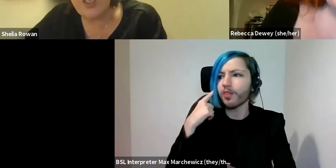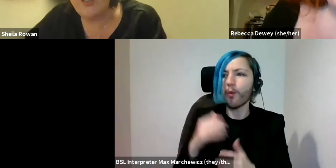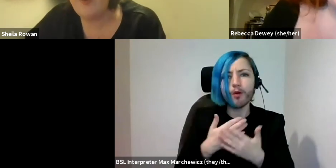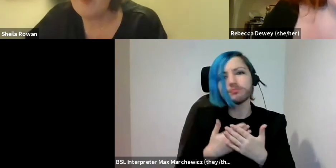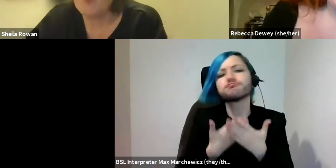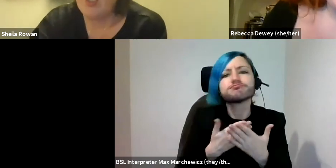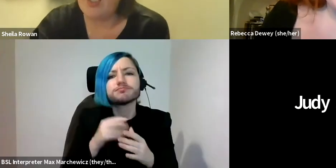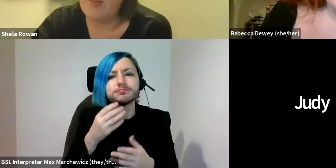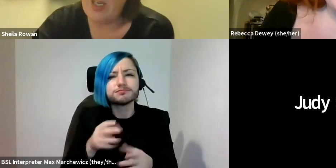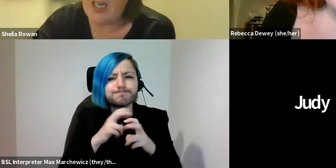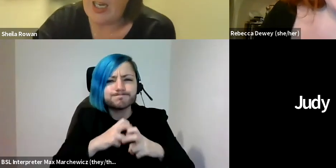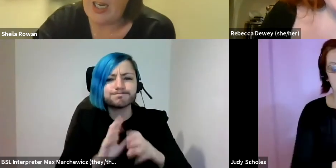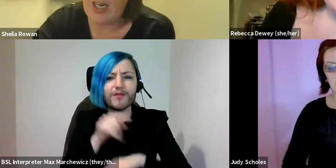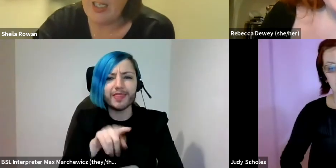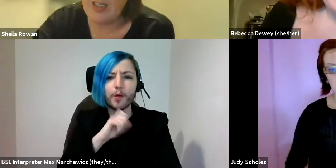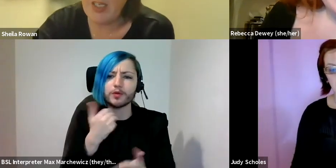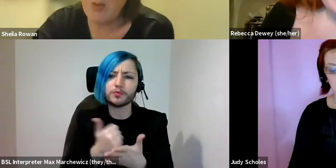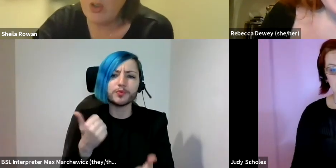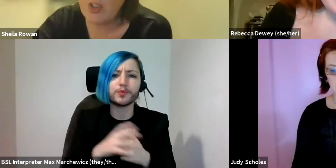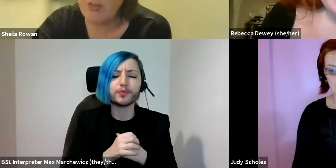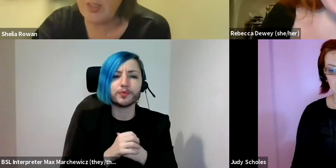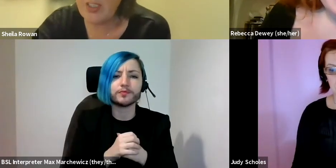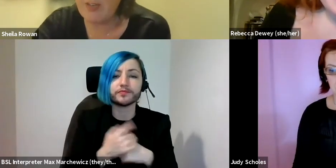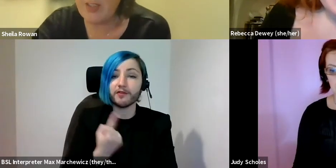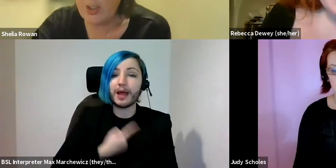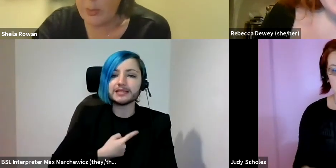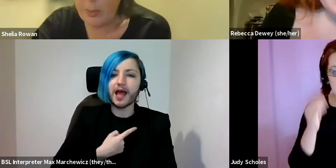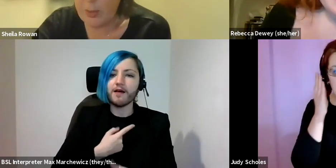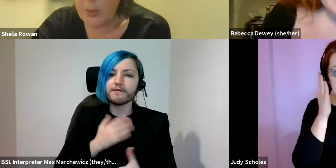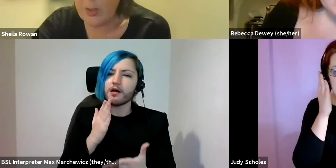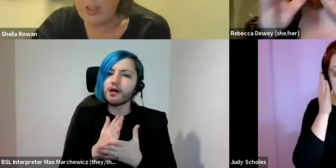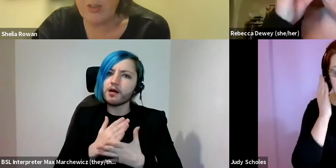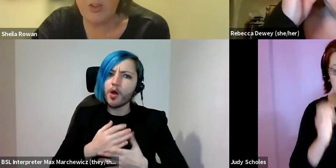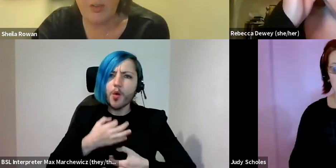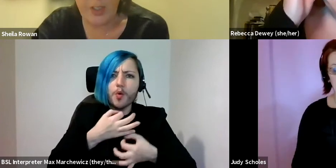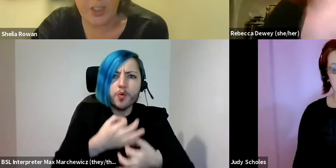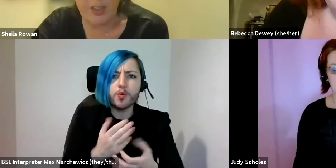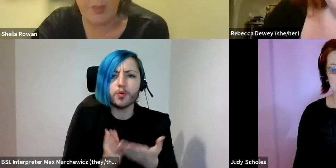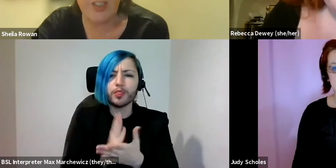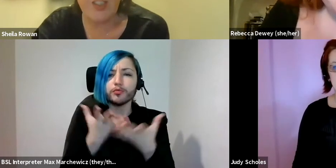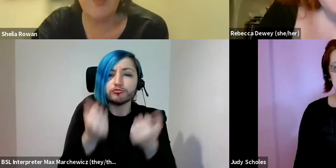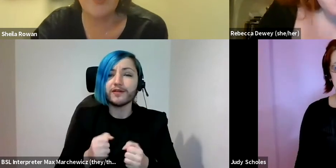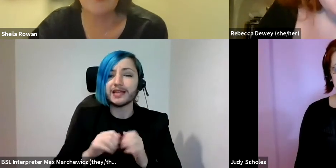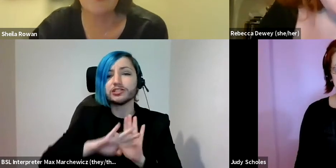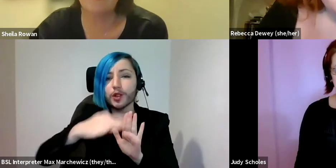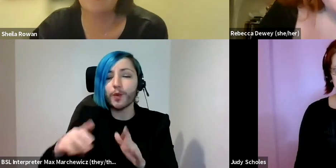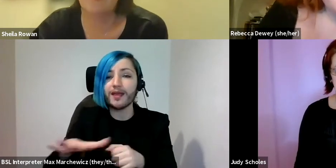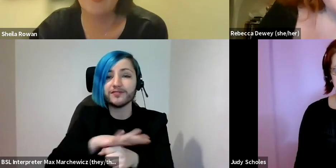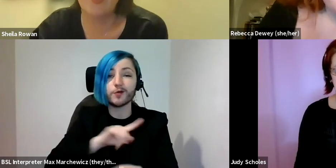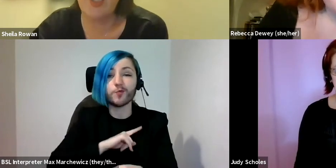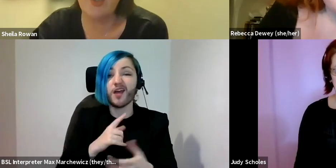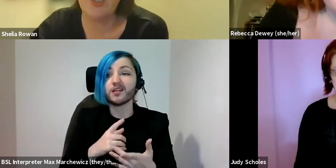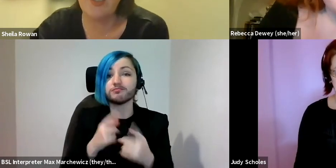work in. I became hooked by the gravitational waves field at university. I studied physics as